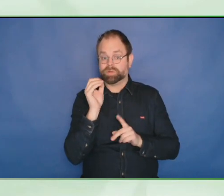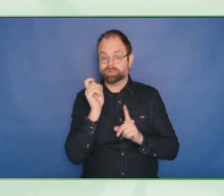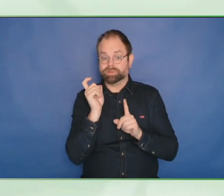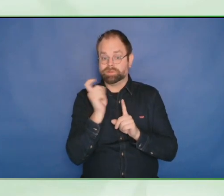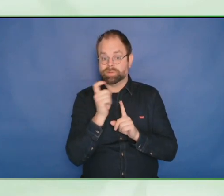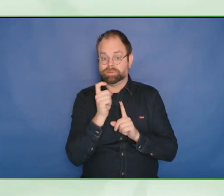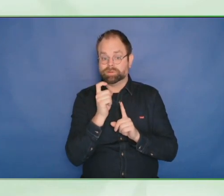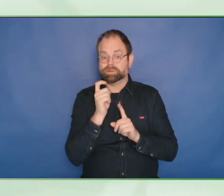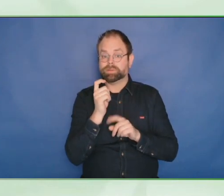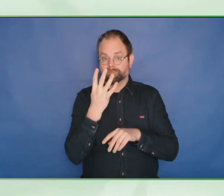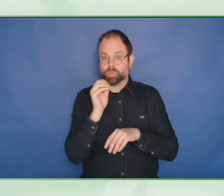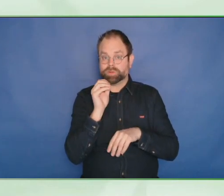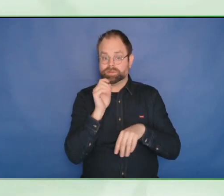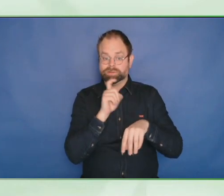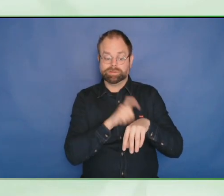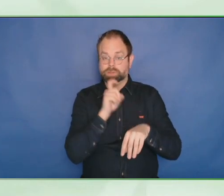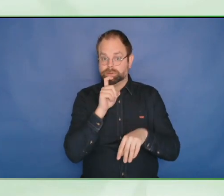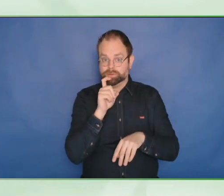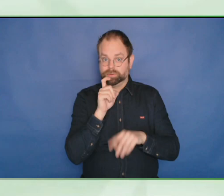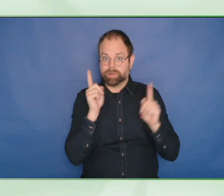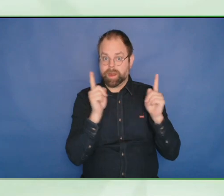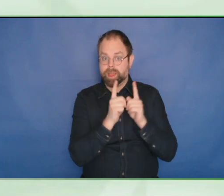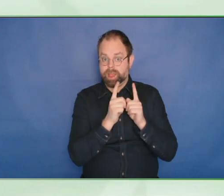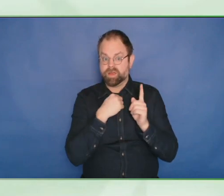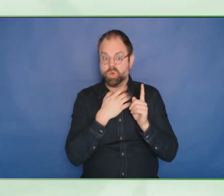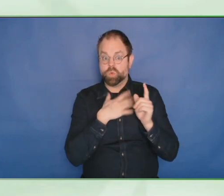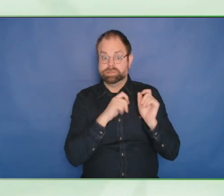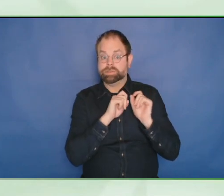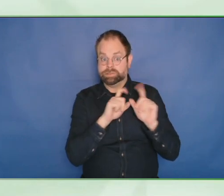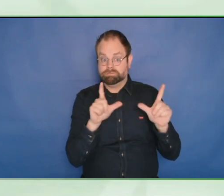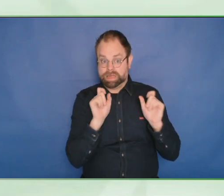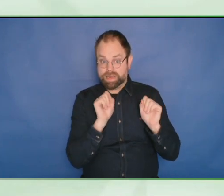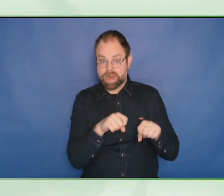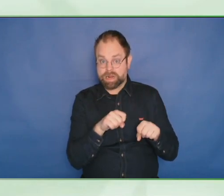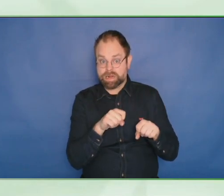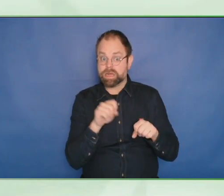Oh? There's a 40-second video of Anna's. Can you help us play that?